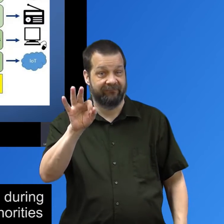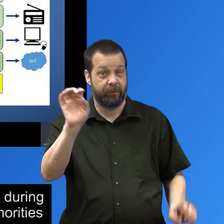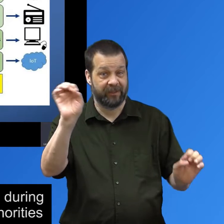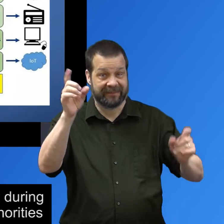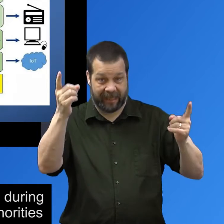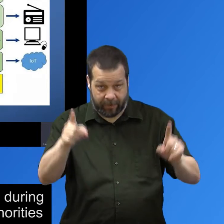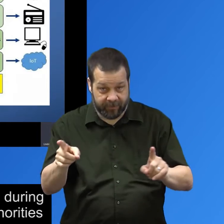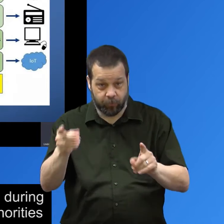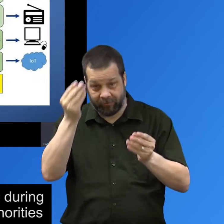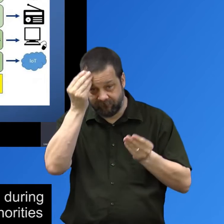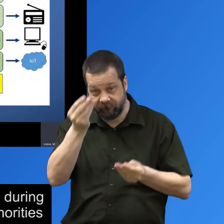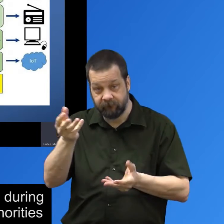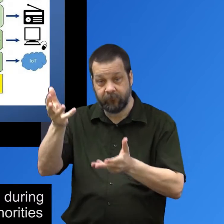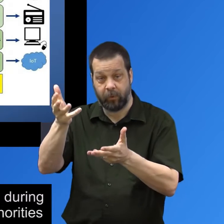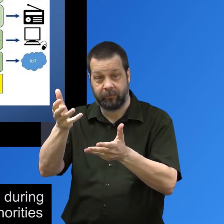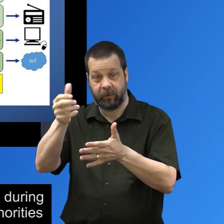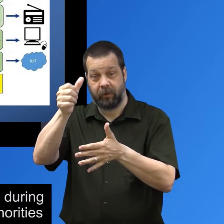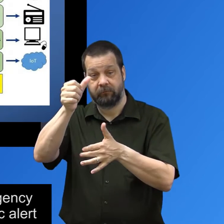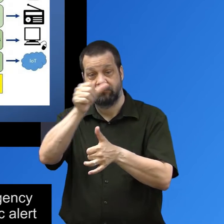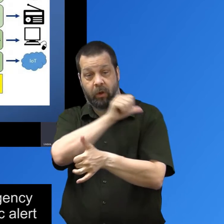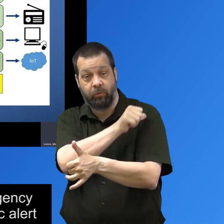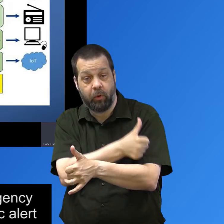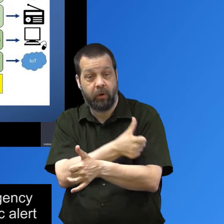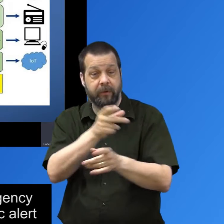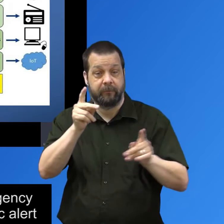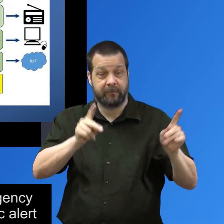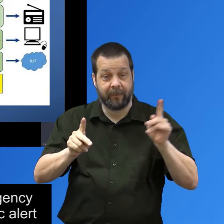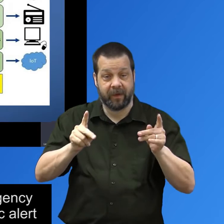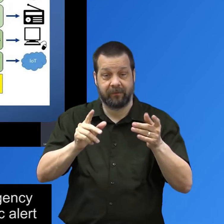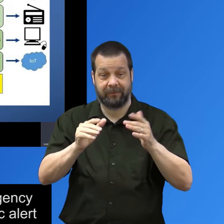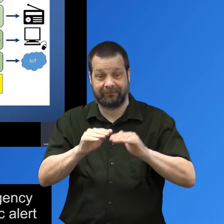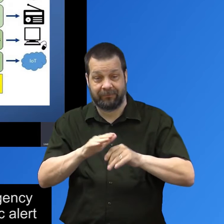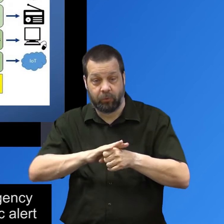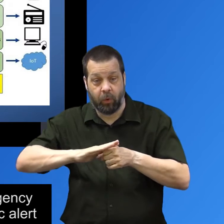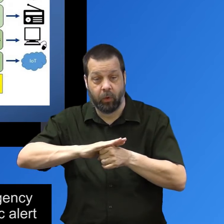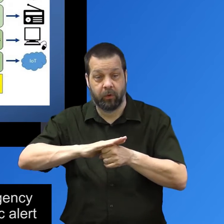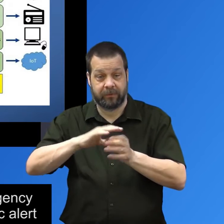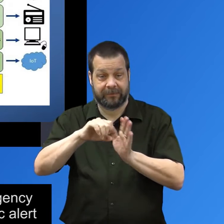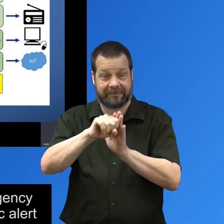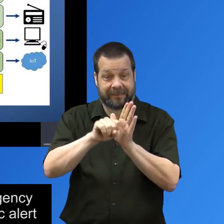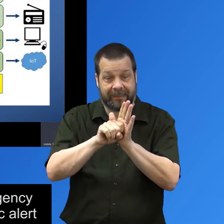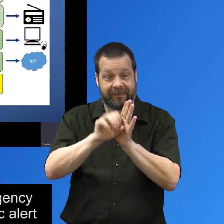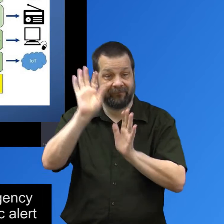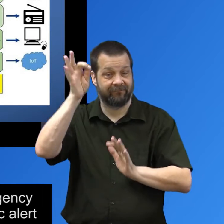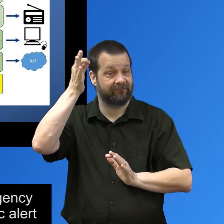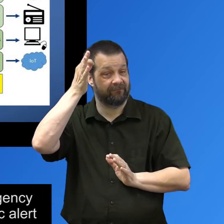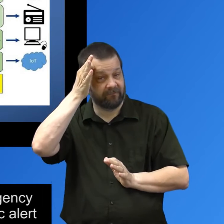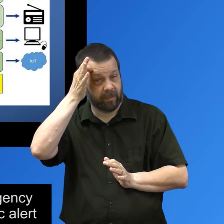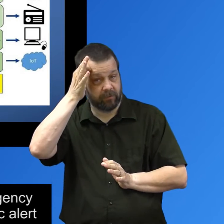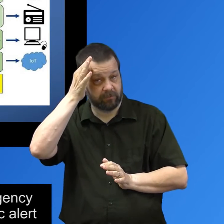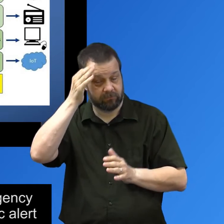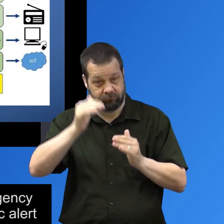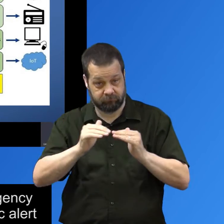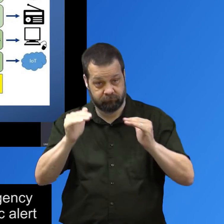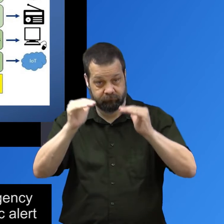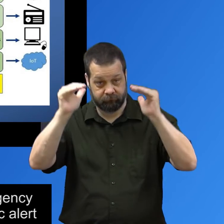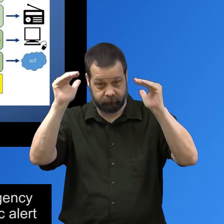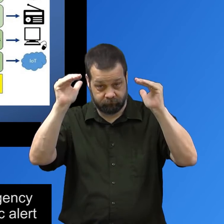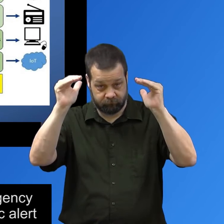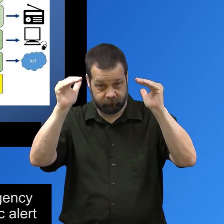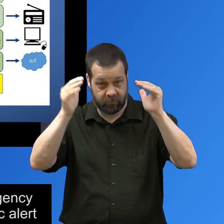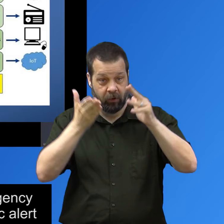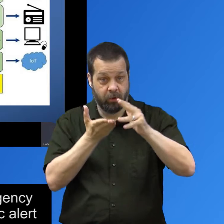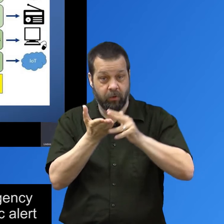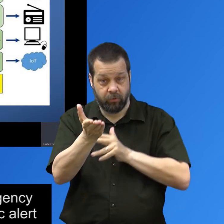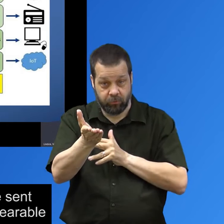In the event of an emergency, alerting authorities at the federal, state, and local levels originate emergency messages that are sent through the